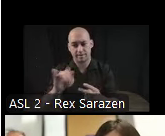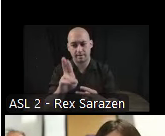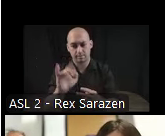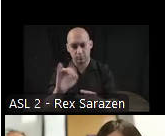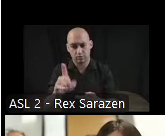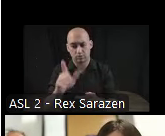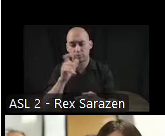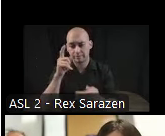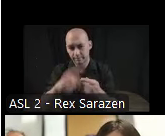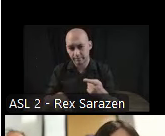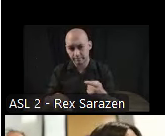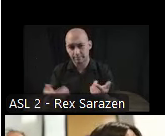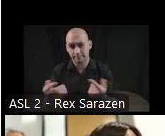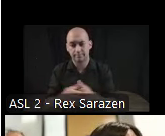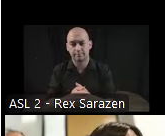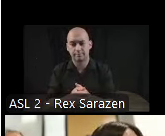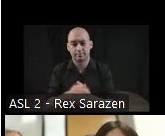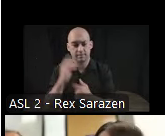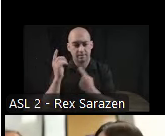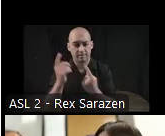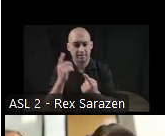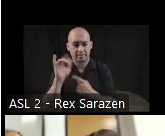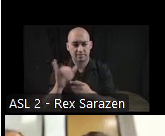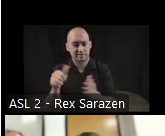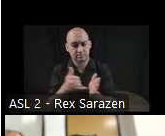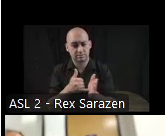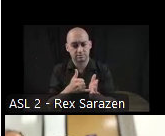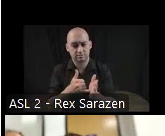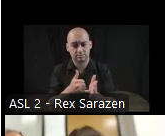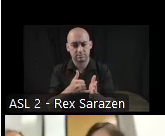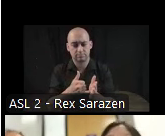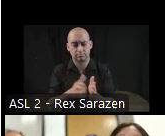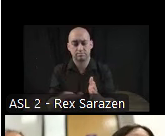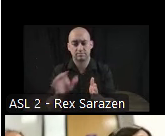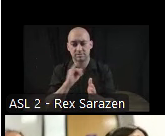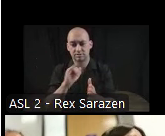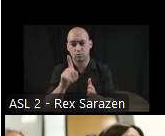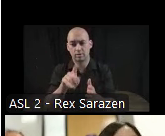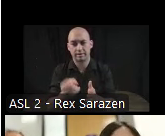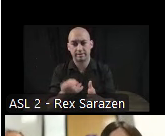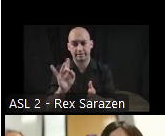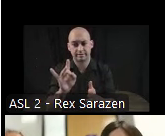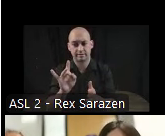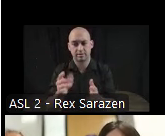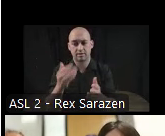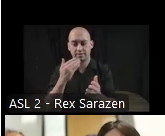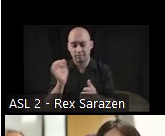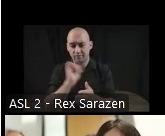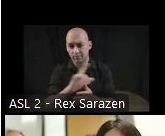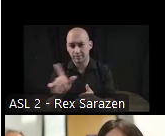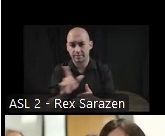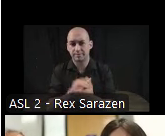can't. I think that's it. It is 1:18. Thank you, everyone.